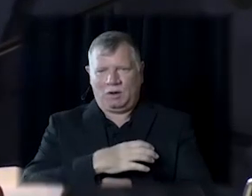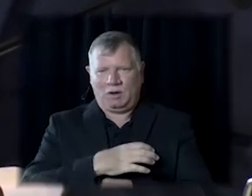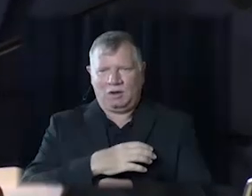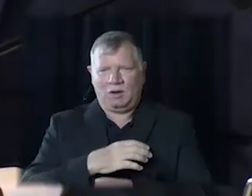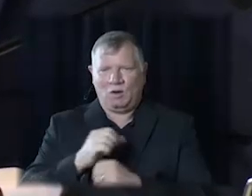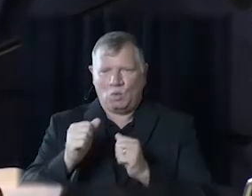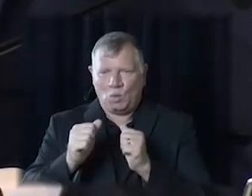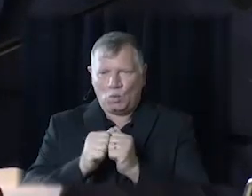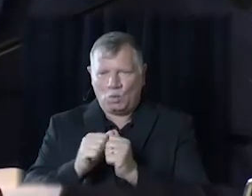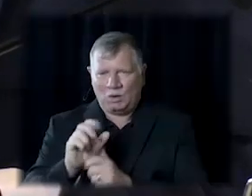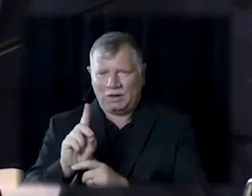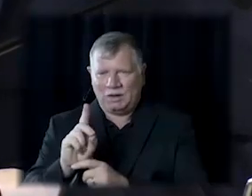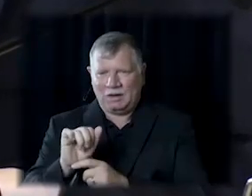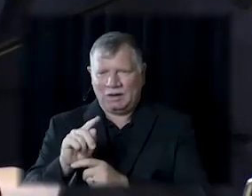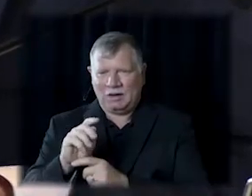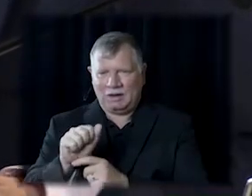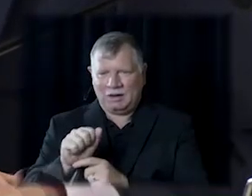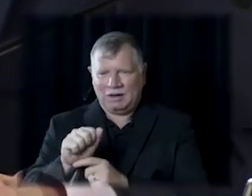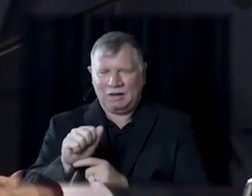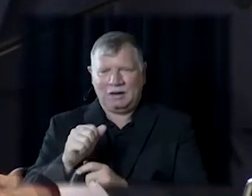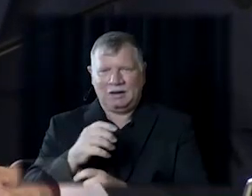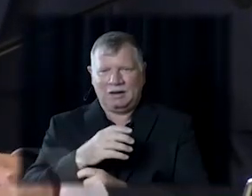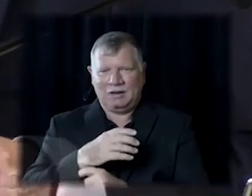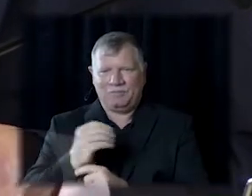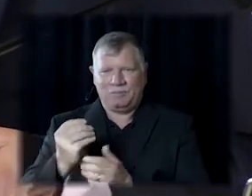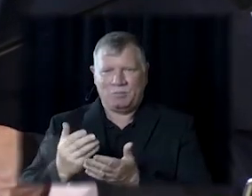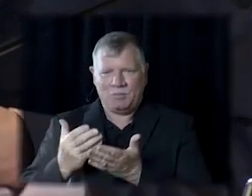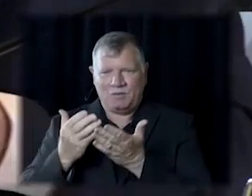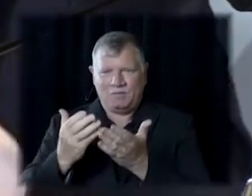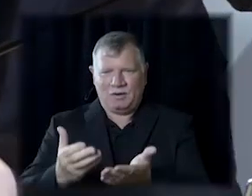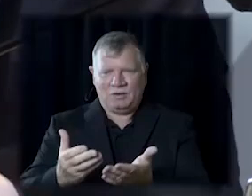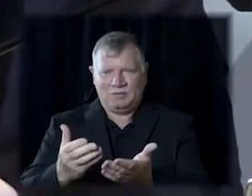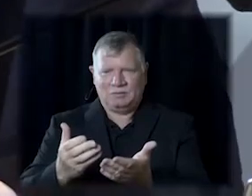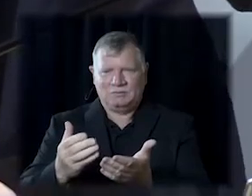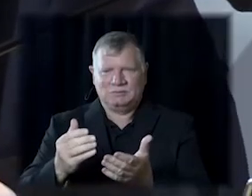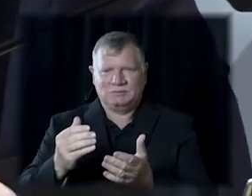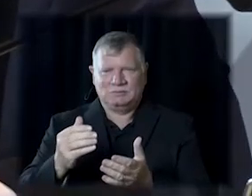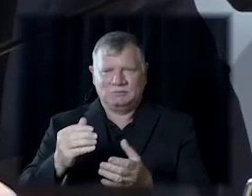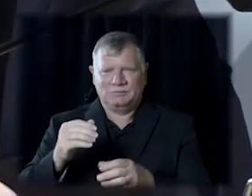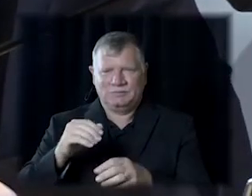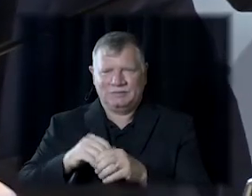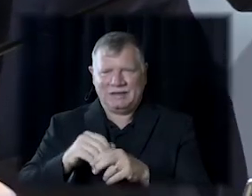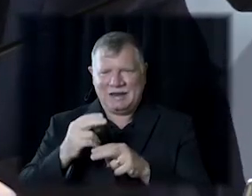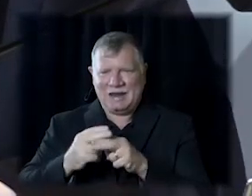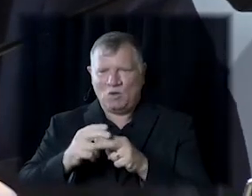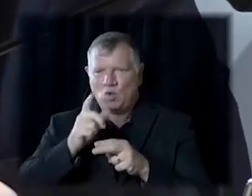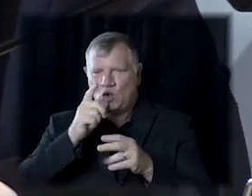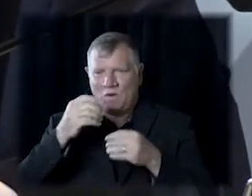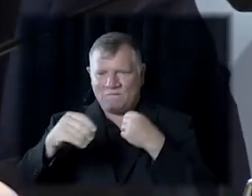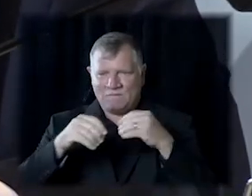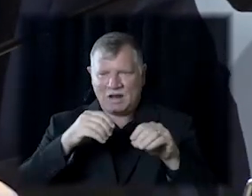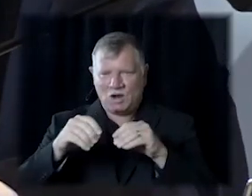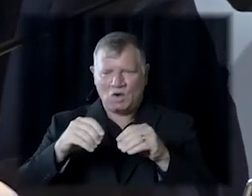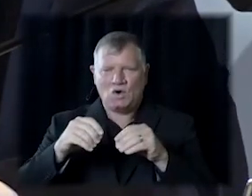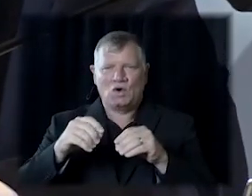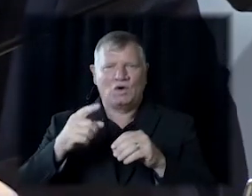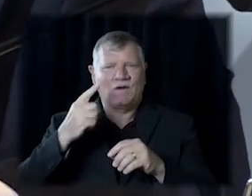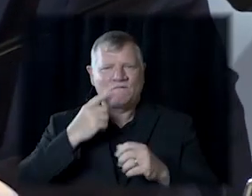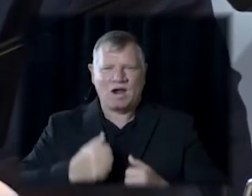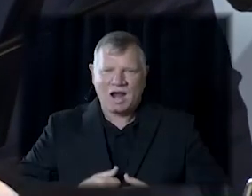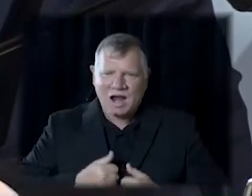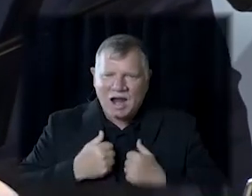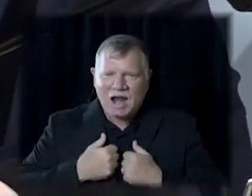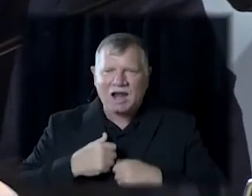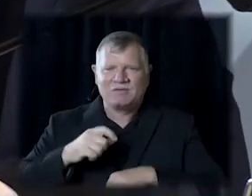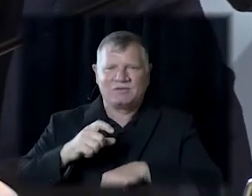with data and being provided terms in terms of the names of the vendors, et cetera, the addresses